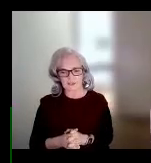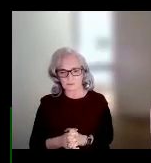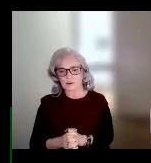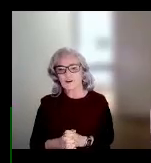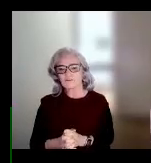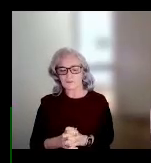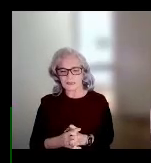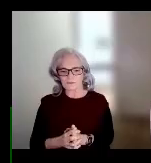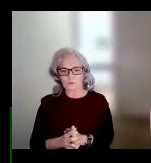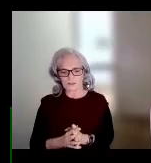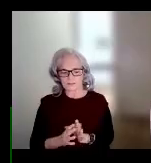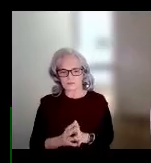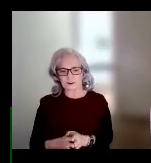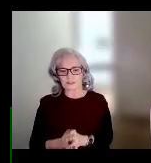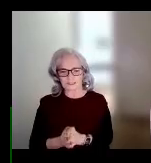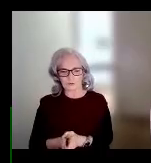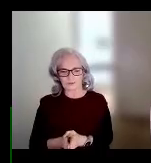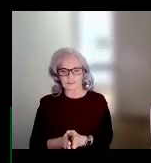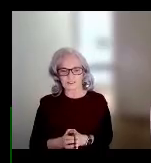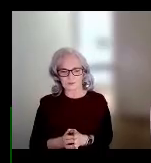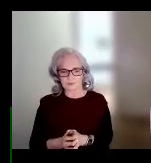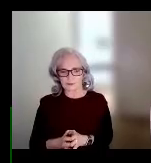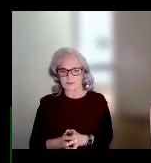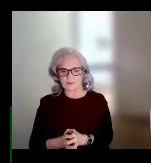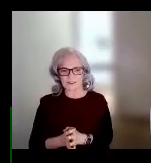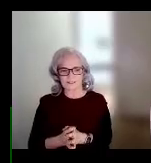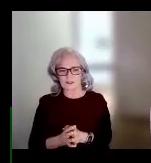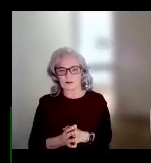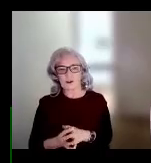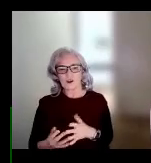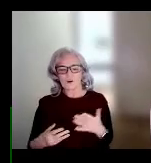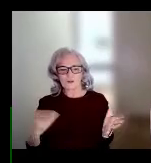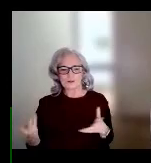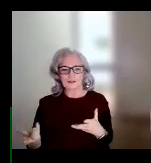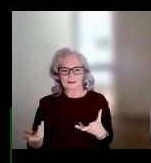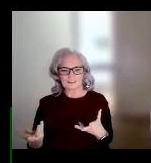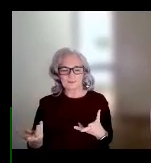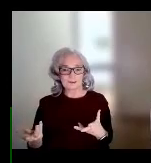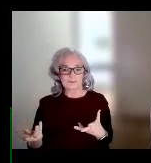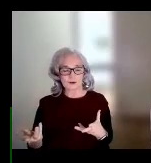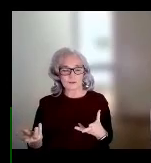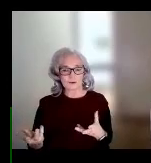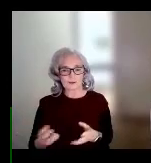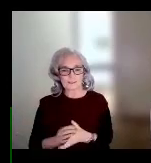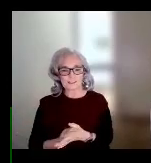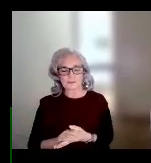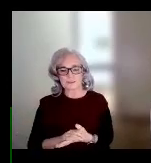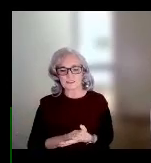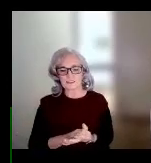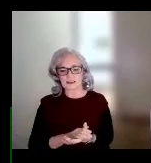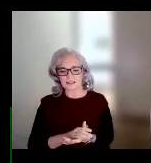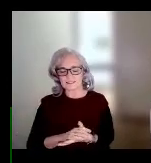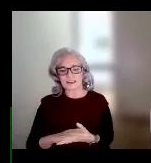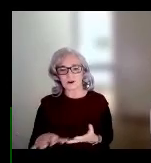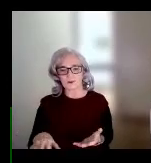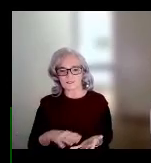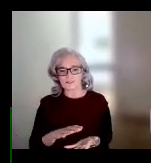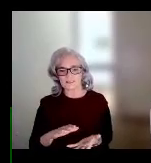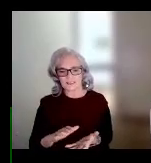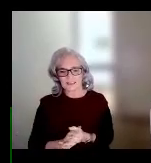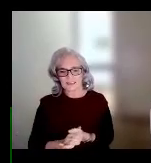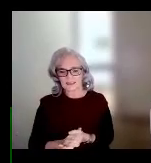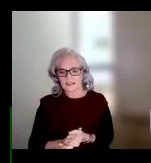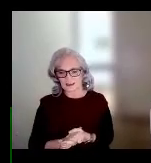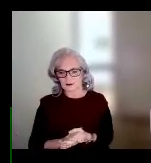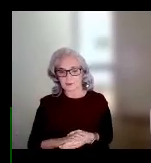and available for people once we finally launched this website. So we did a bit of a voting process with the